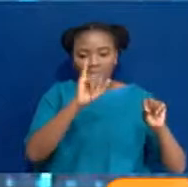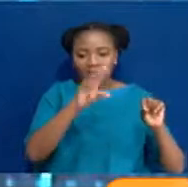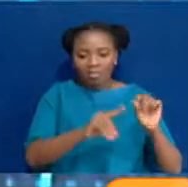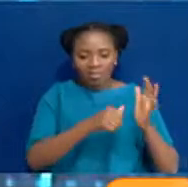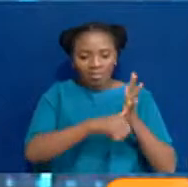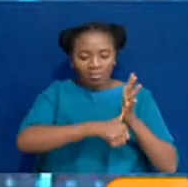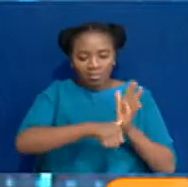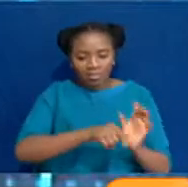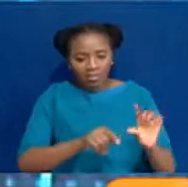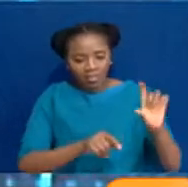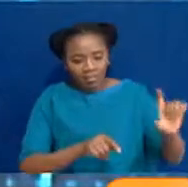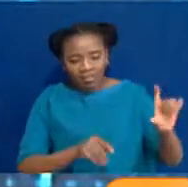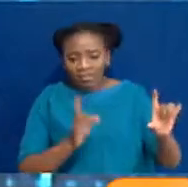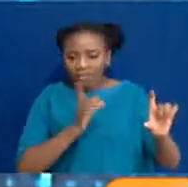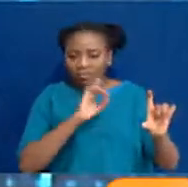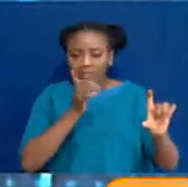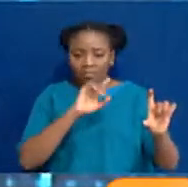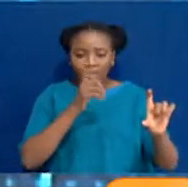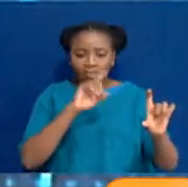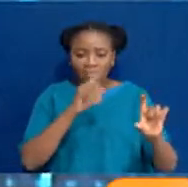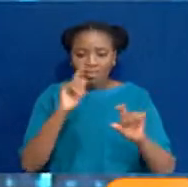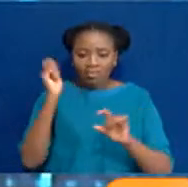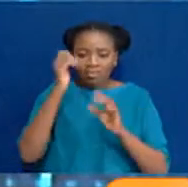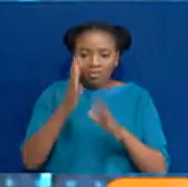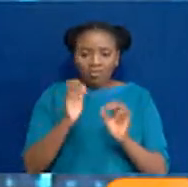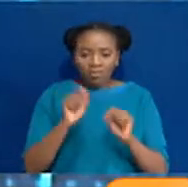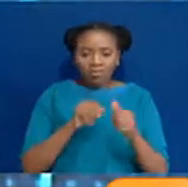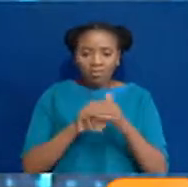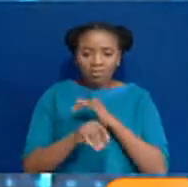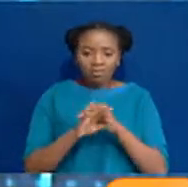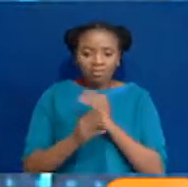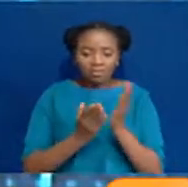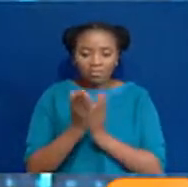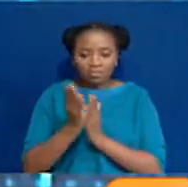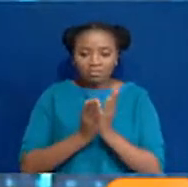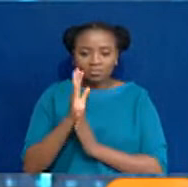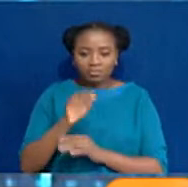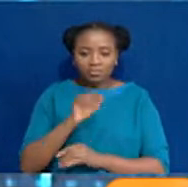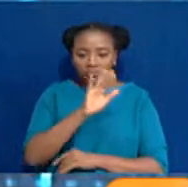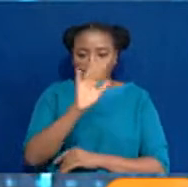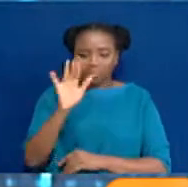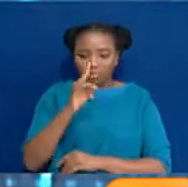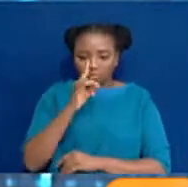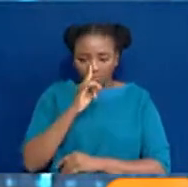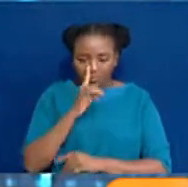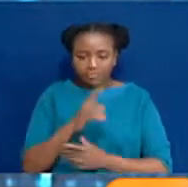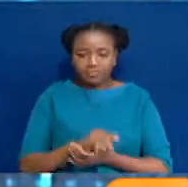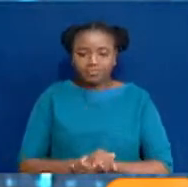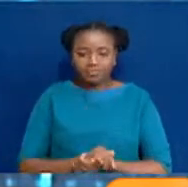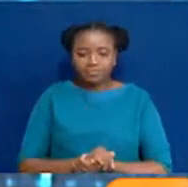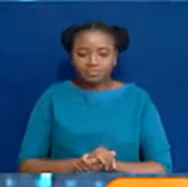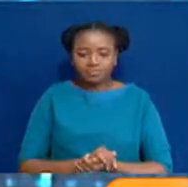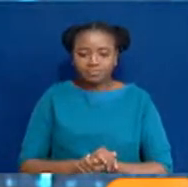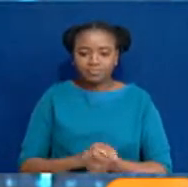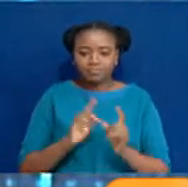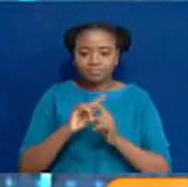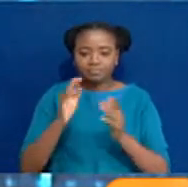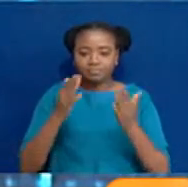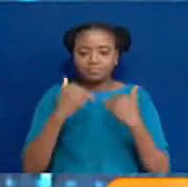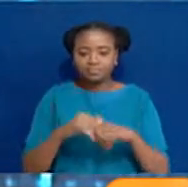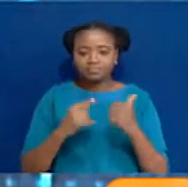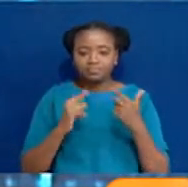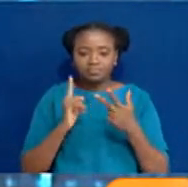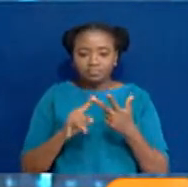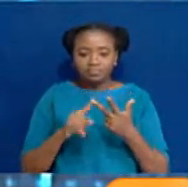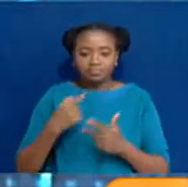That is the direction we are going. Kenyans will be able to consume government services from the comfort of wherever, yeah, they are. The next thing we are doing